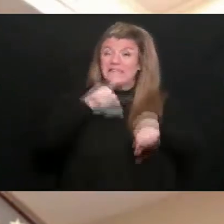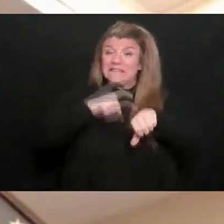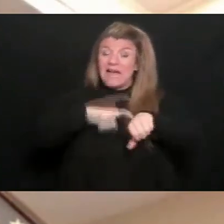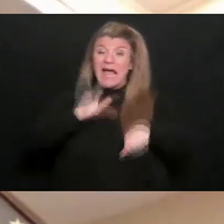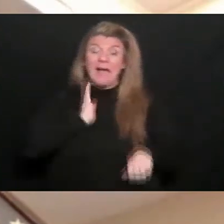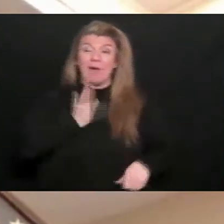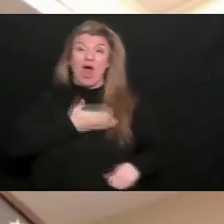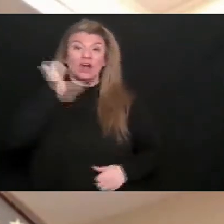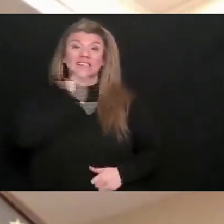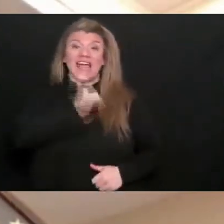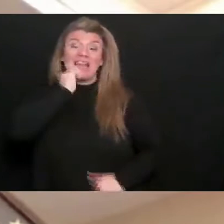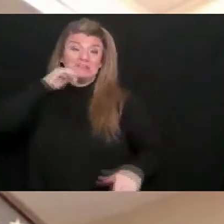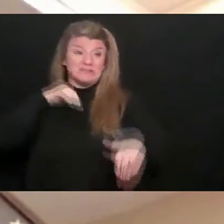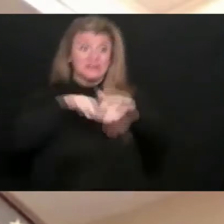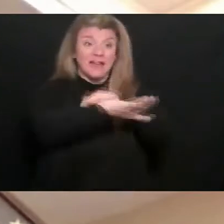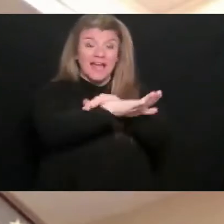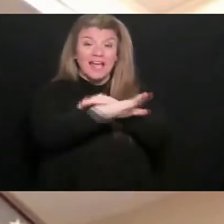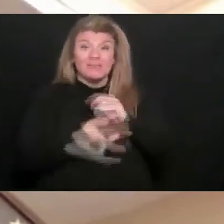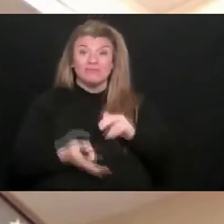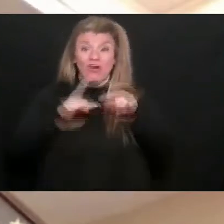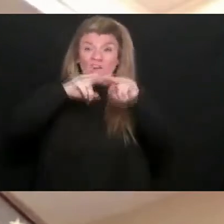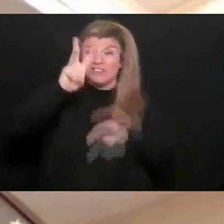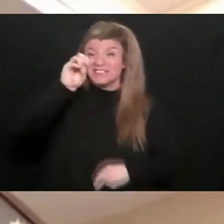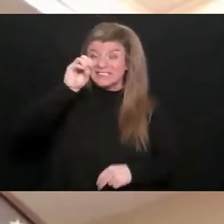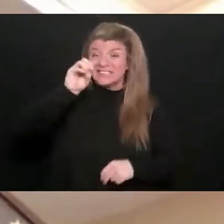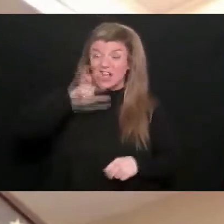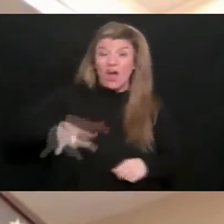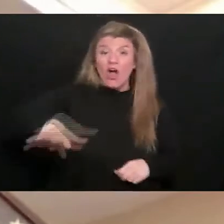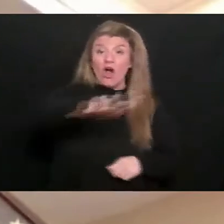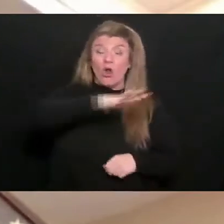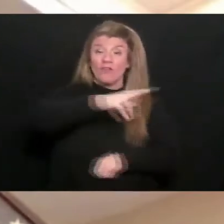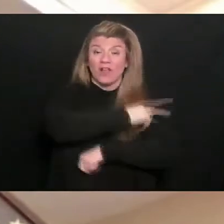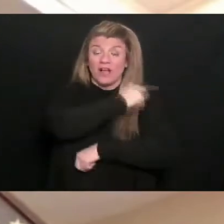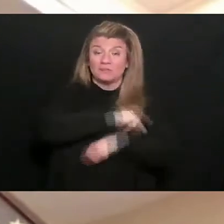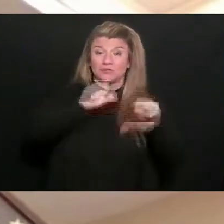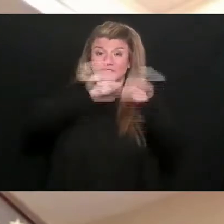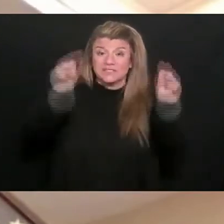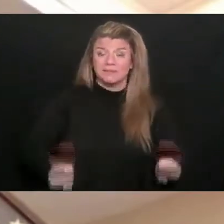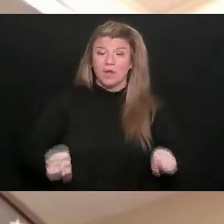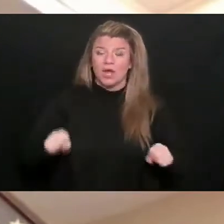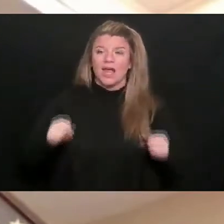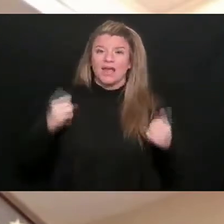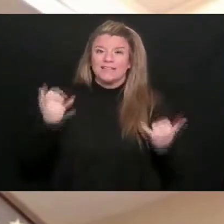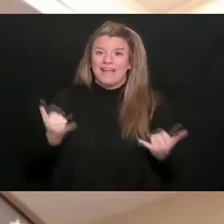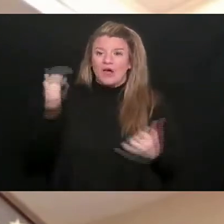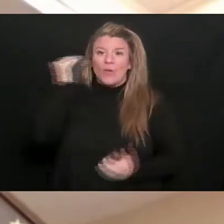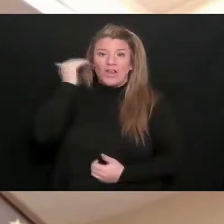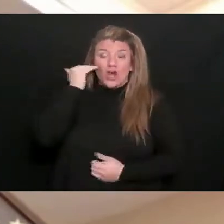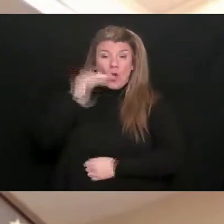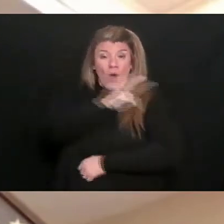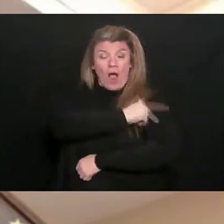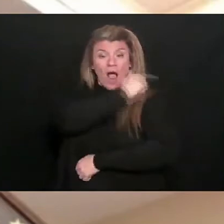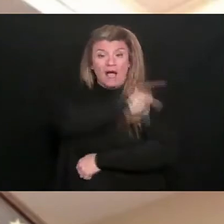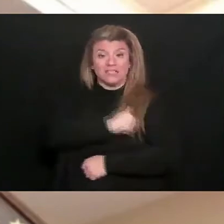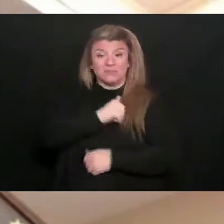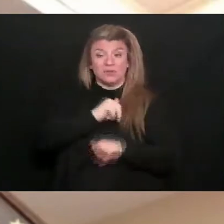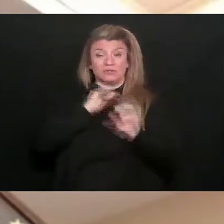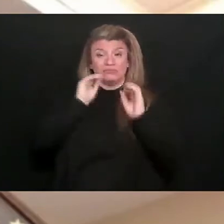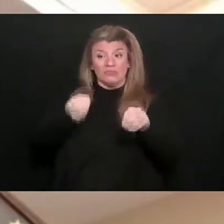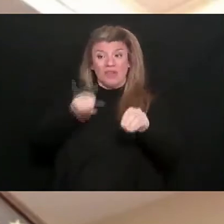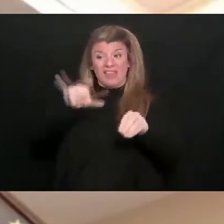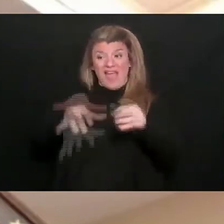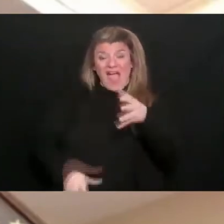60 daily admissions of COVID patients across our hospital systems, we know that's putting our hospitals in a detrimental